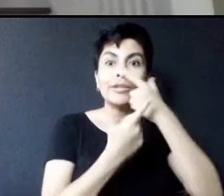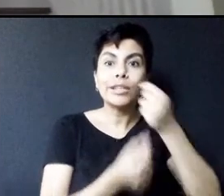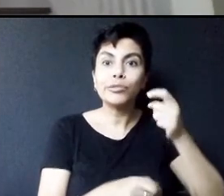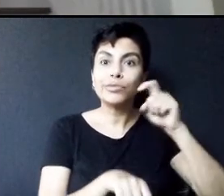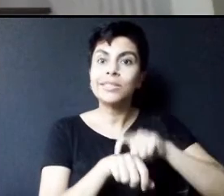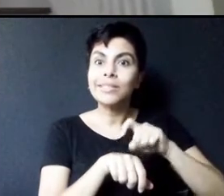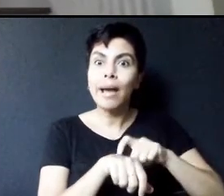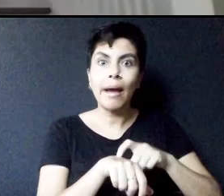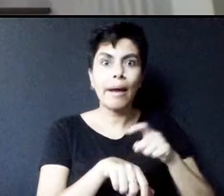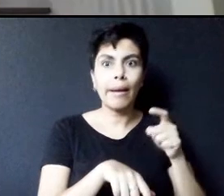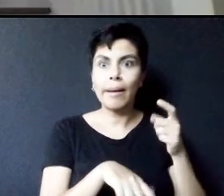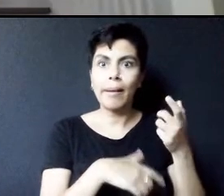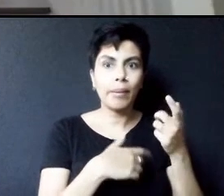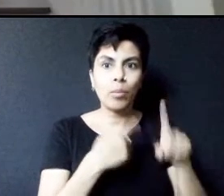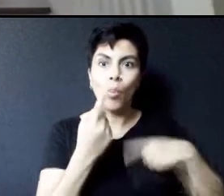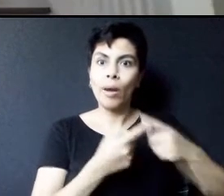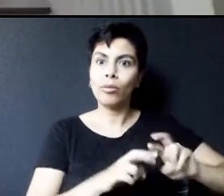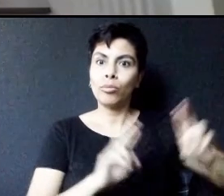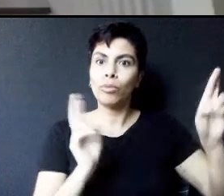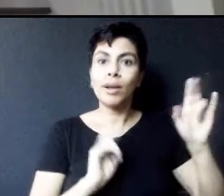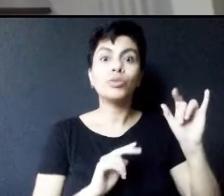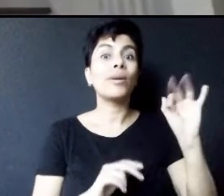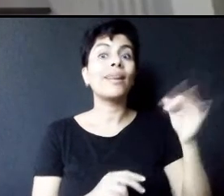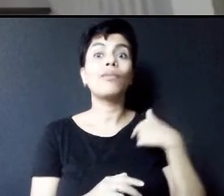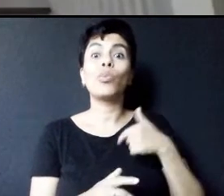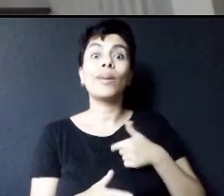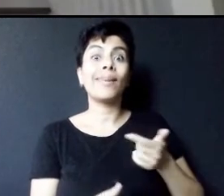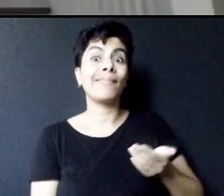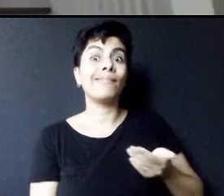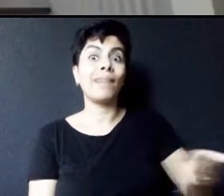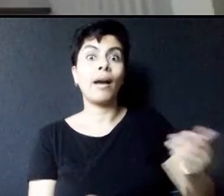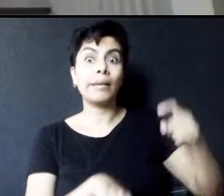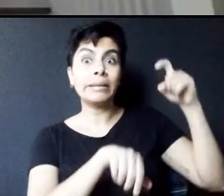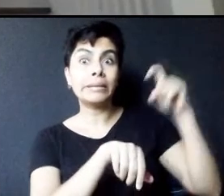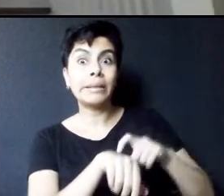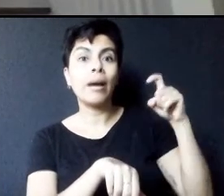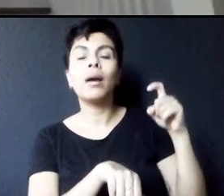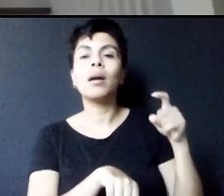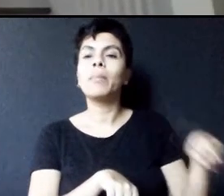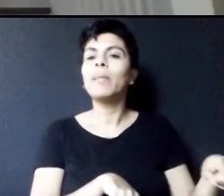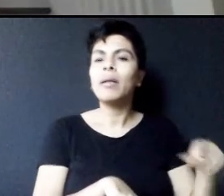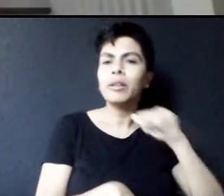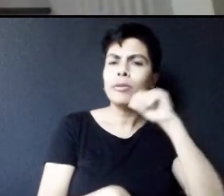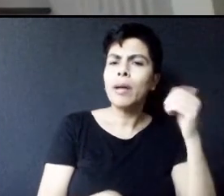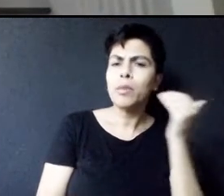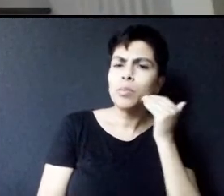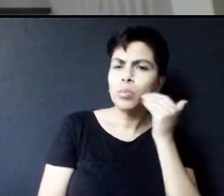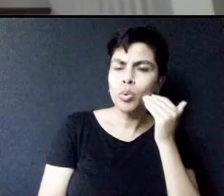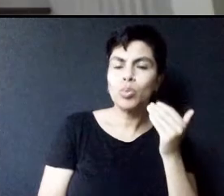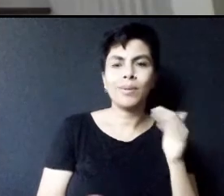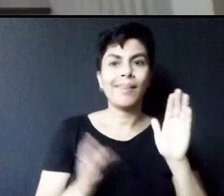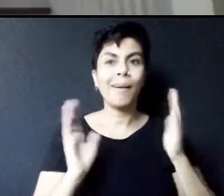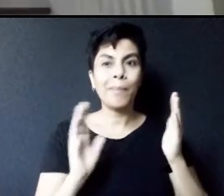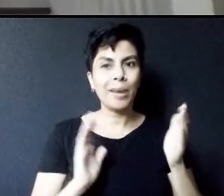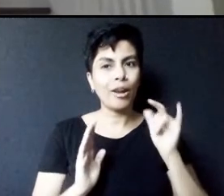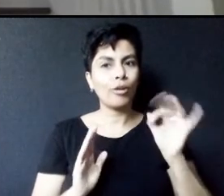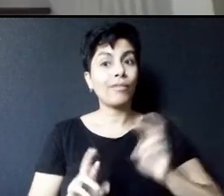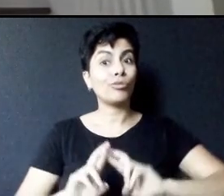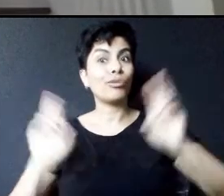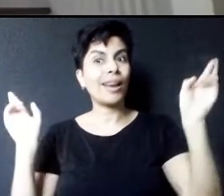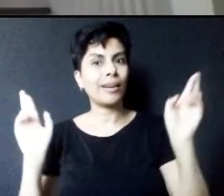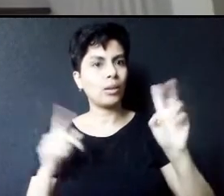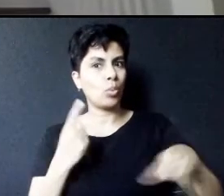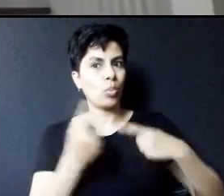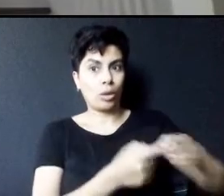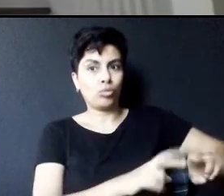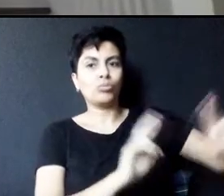a different interest at different time. So like if we say, come to this program at 1, like the child is like, no, I'm not in the mood of that, versus if they can